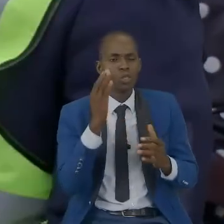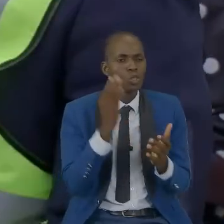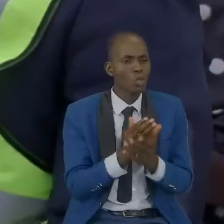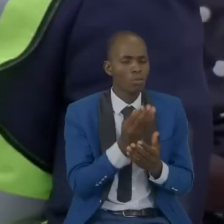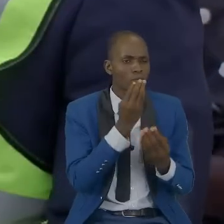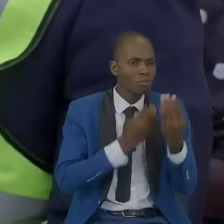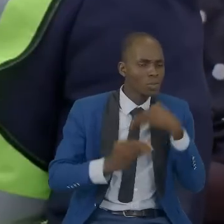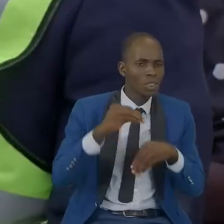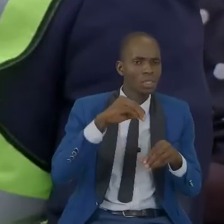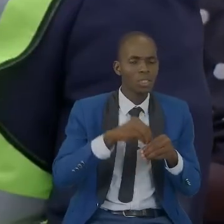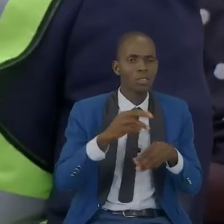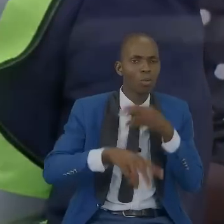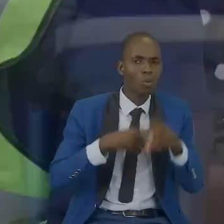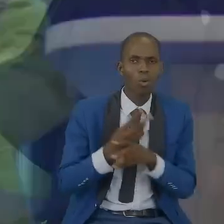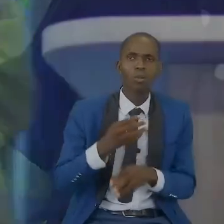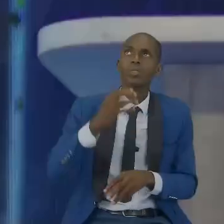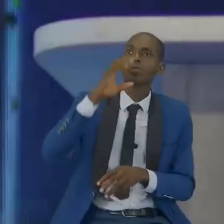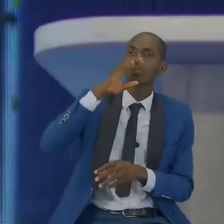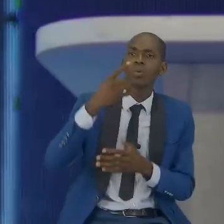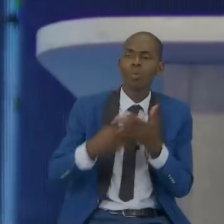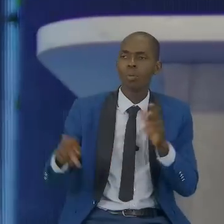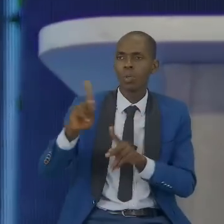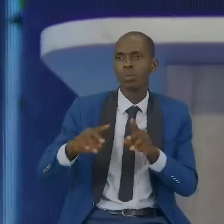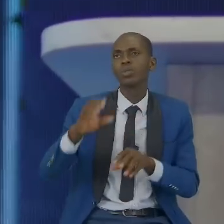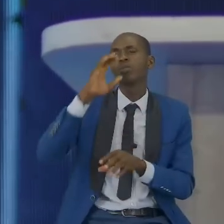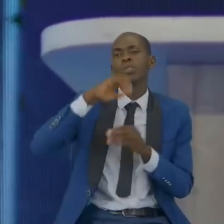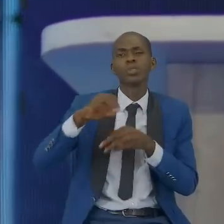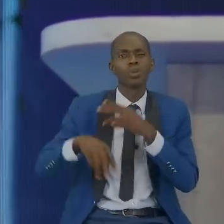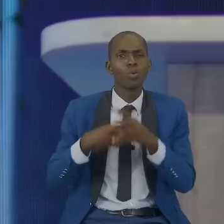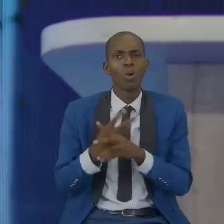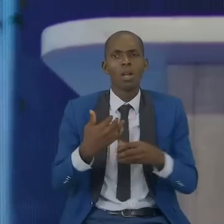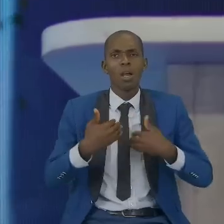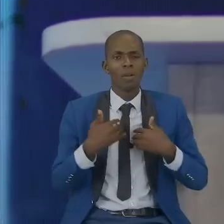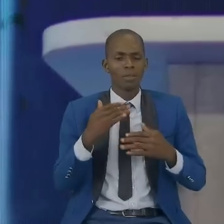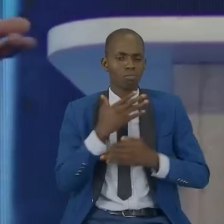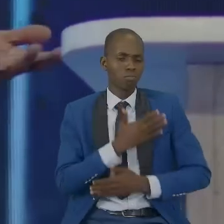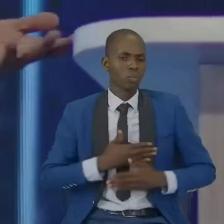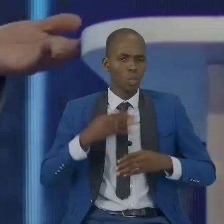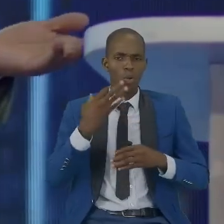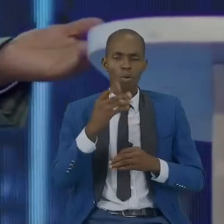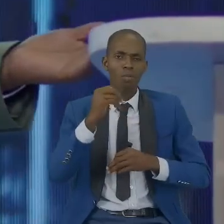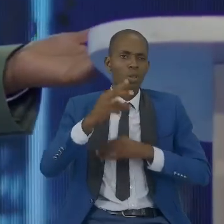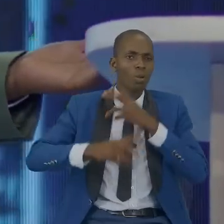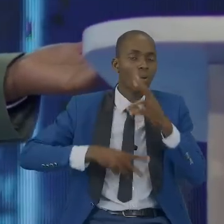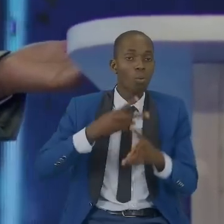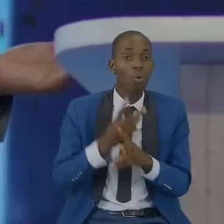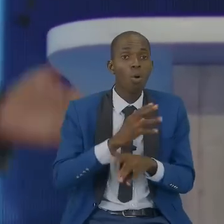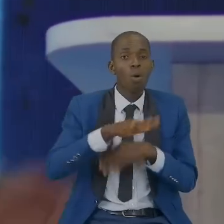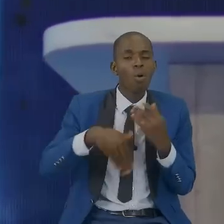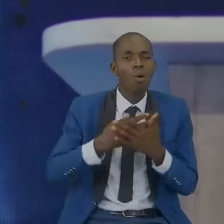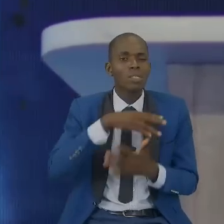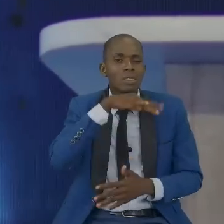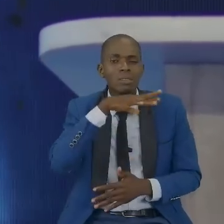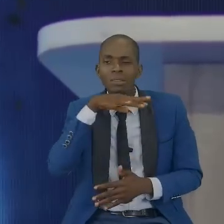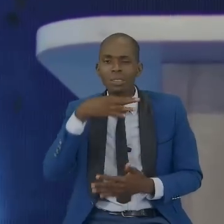in the world, drinking what they drink in the world, and I mean the pleasure they have in the world. All their dainty things